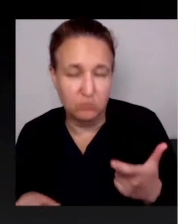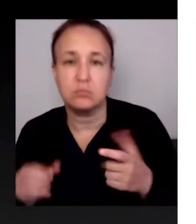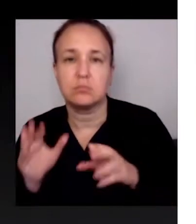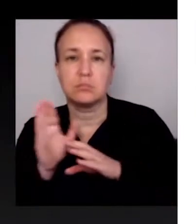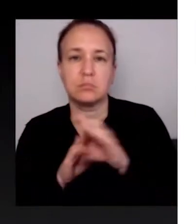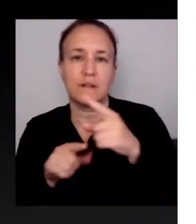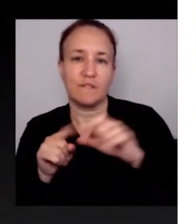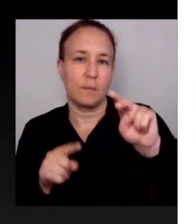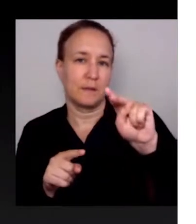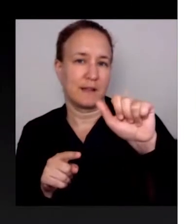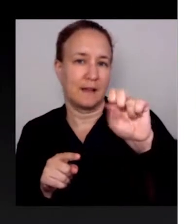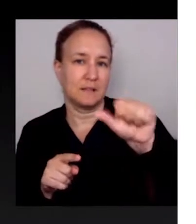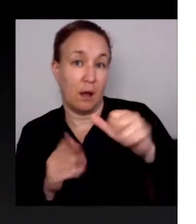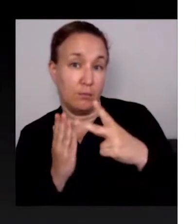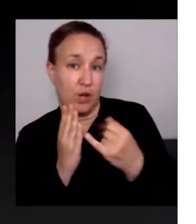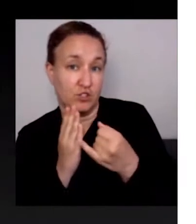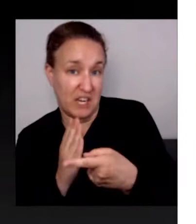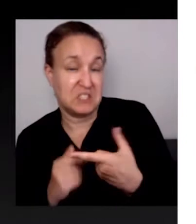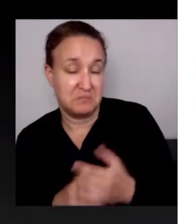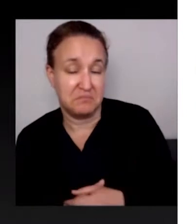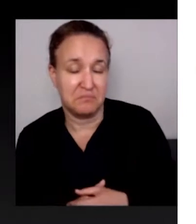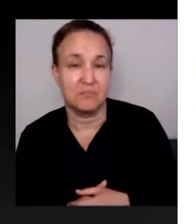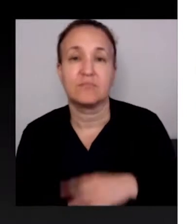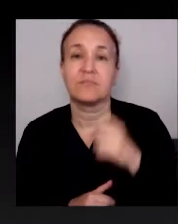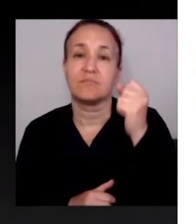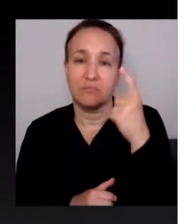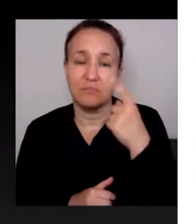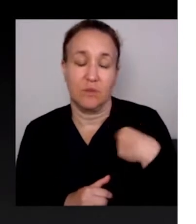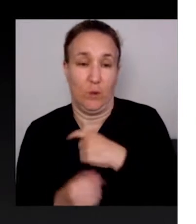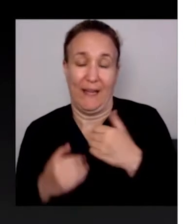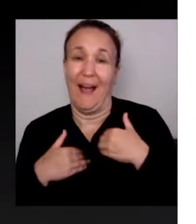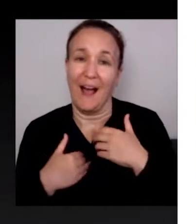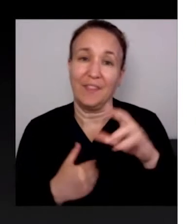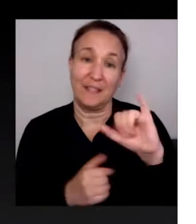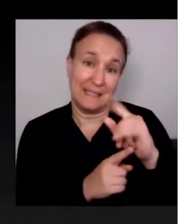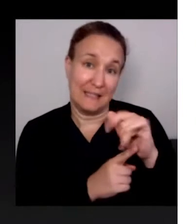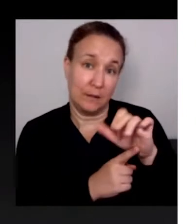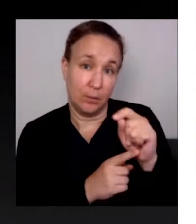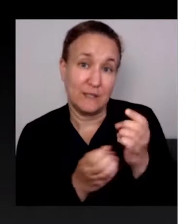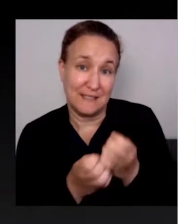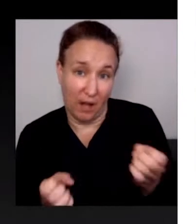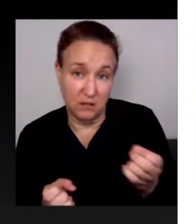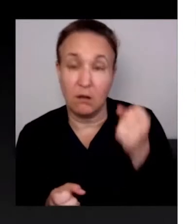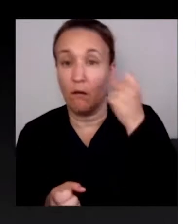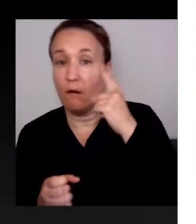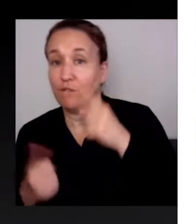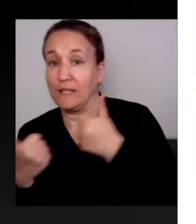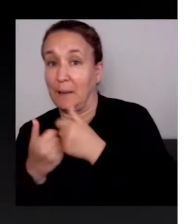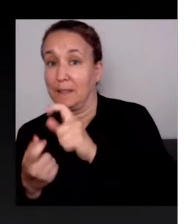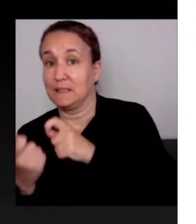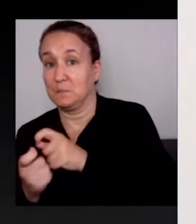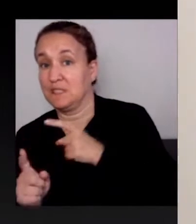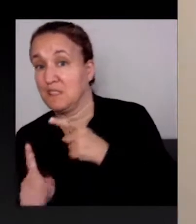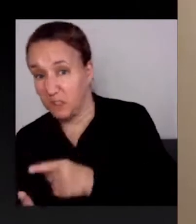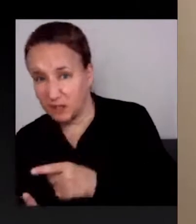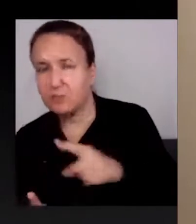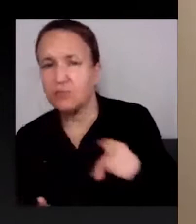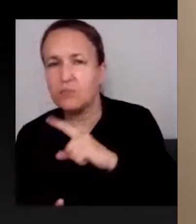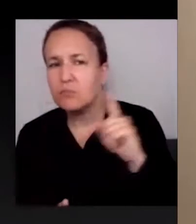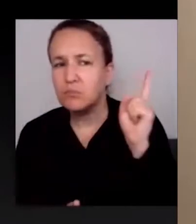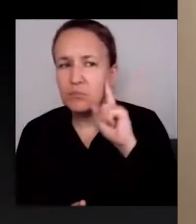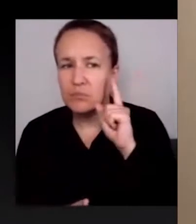project. Not only did we have these input devices, but for gaming specifically, have you ever heard of the